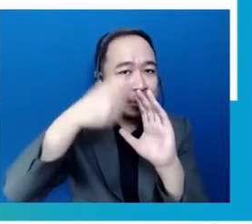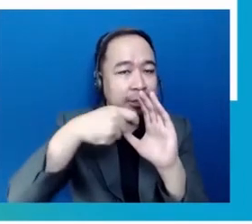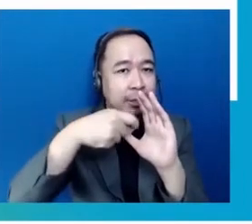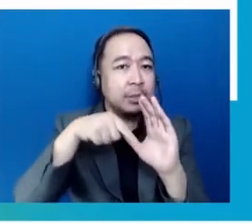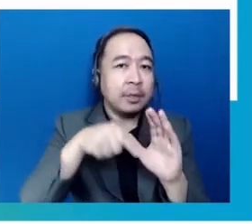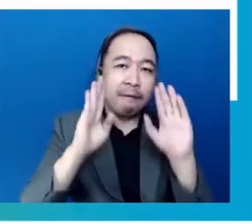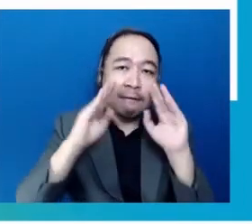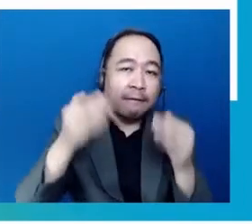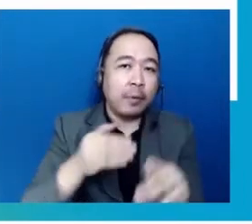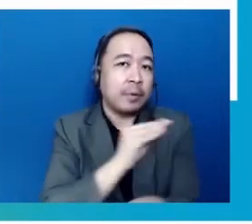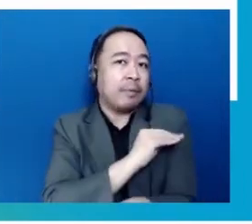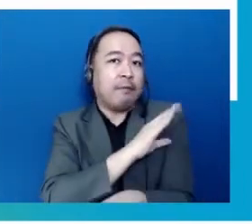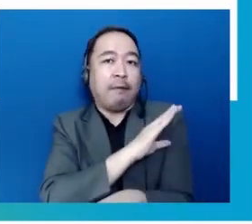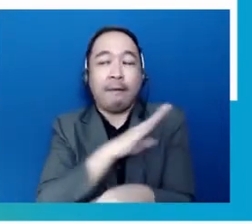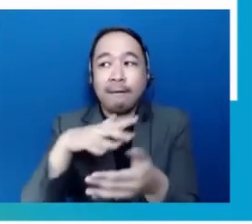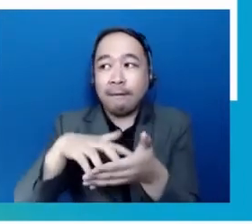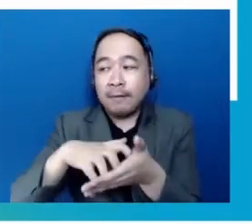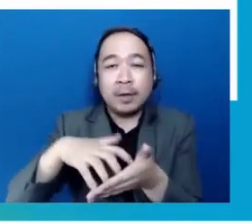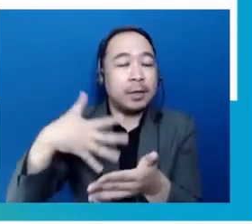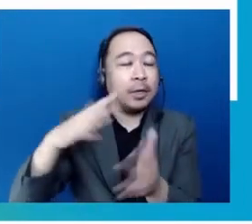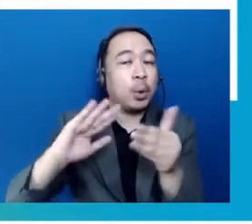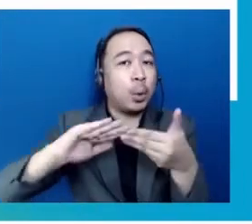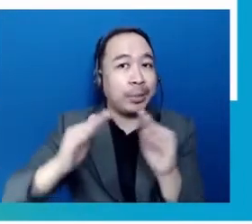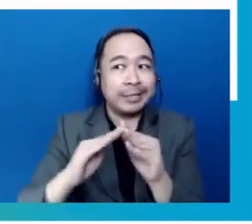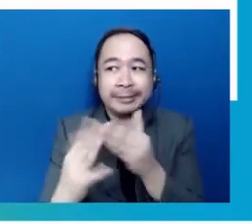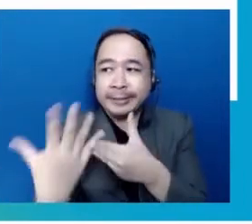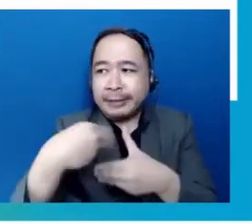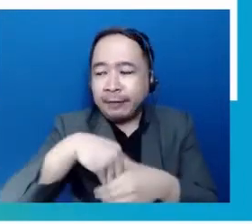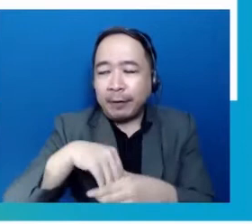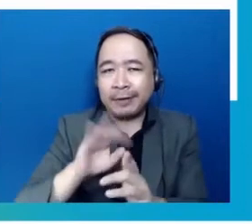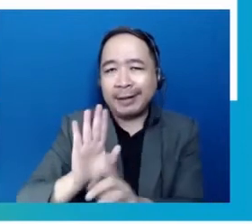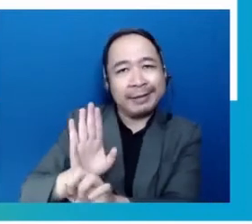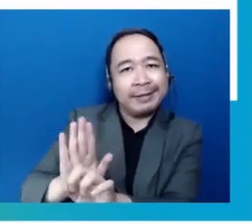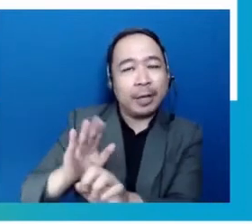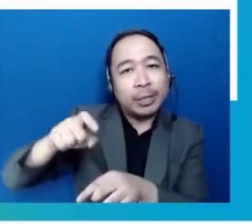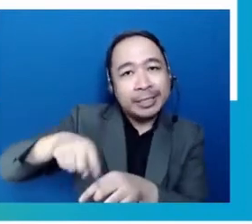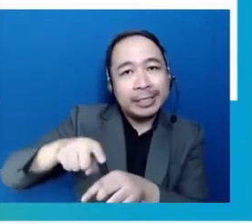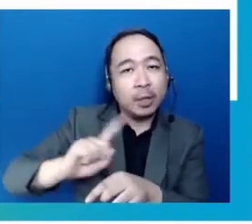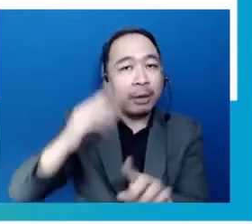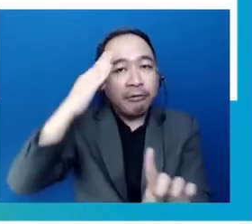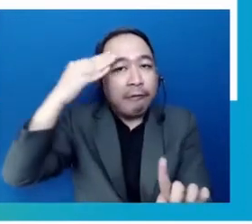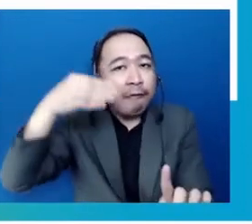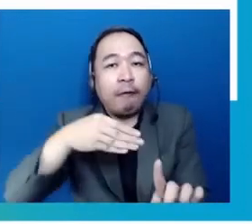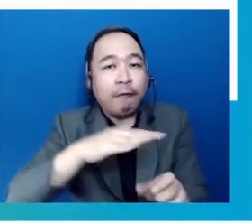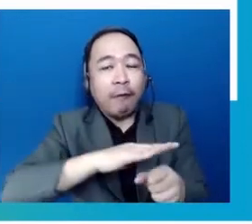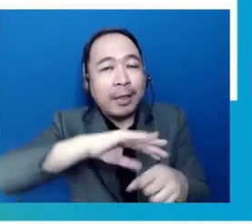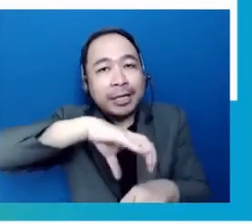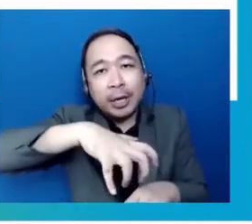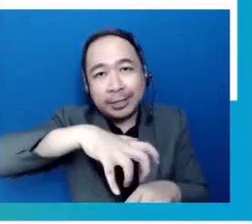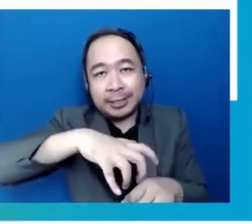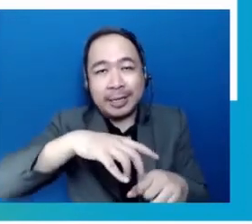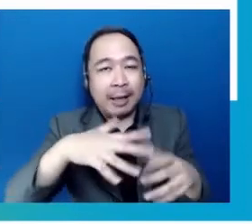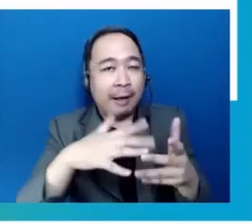the empowerment of vulnerable communities to integrate their needs and aspirations into local adaptation and resilience planning